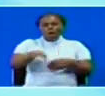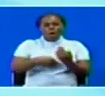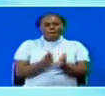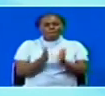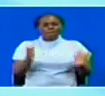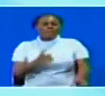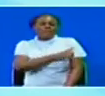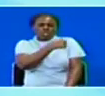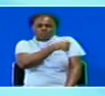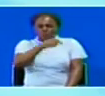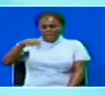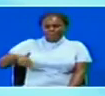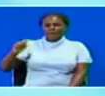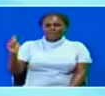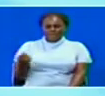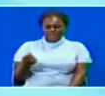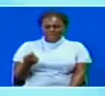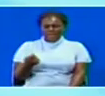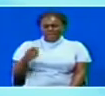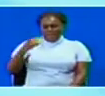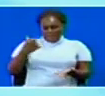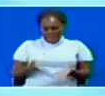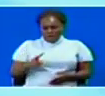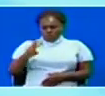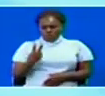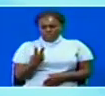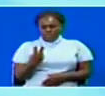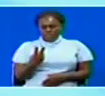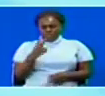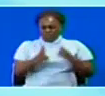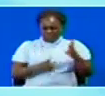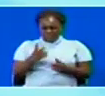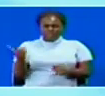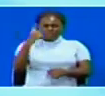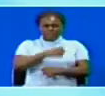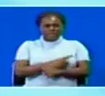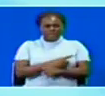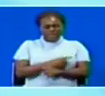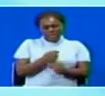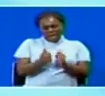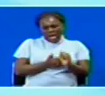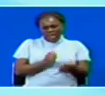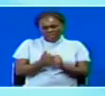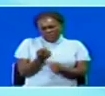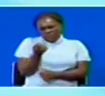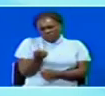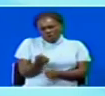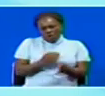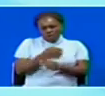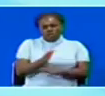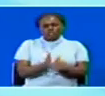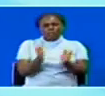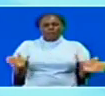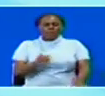public hospitals here in Kenya. The strike entering its 22nd day today, so very minimal activities witnessed across many